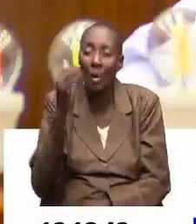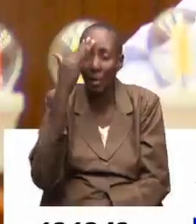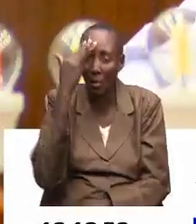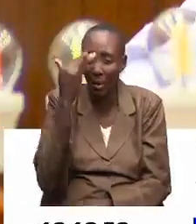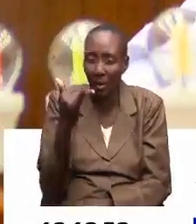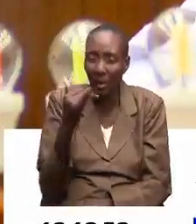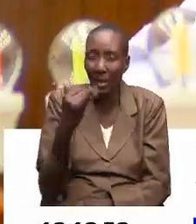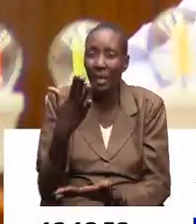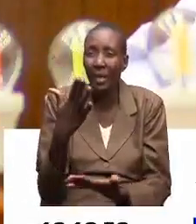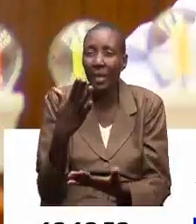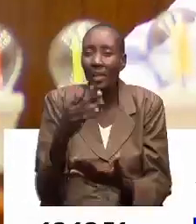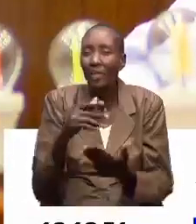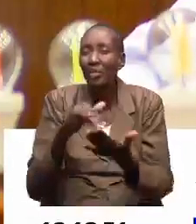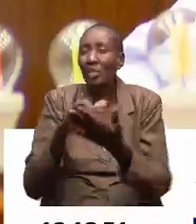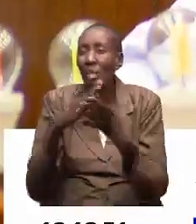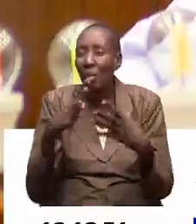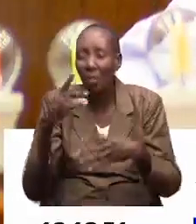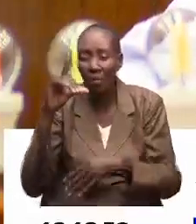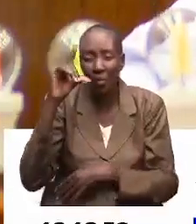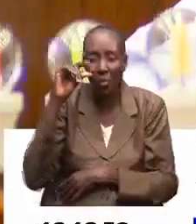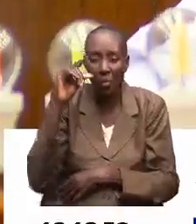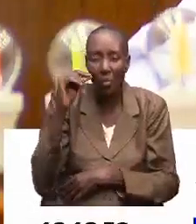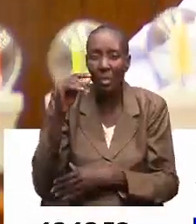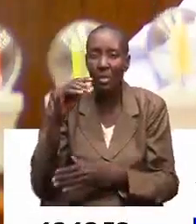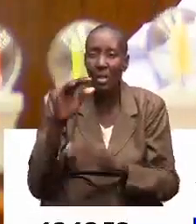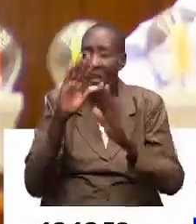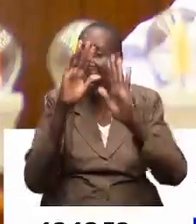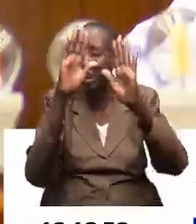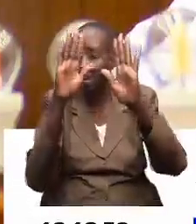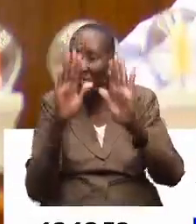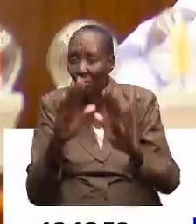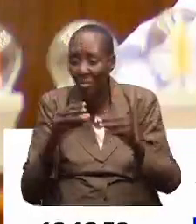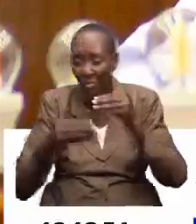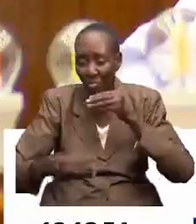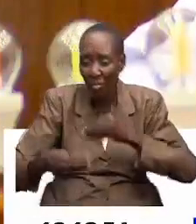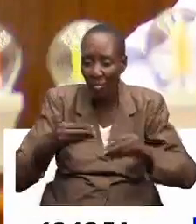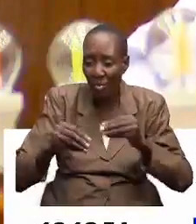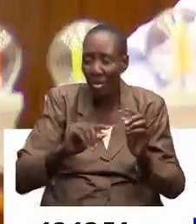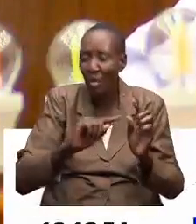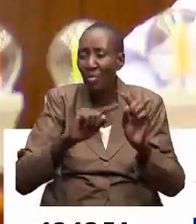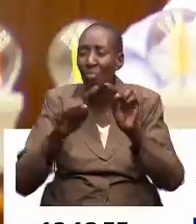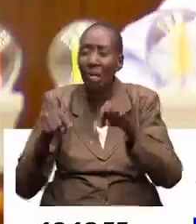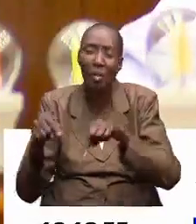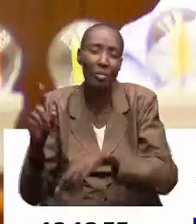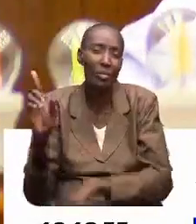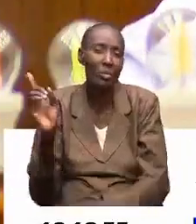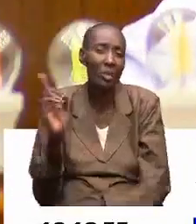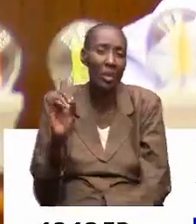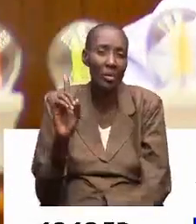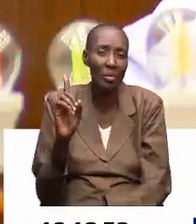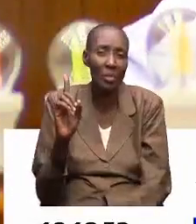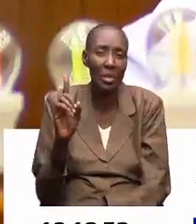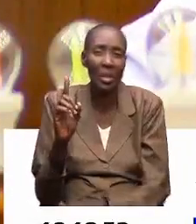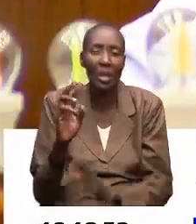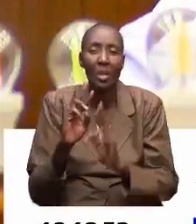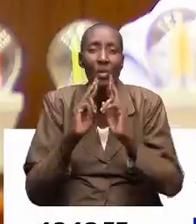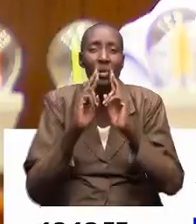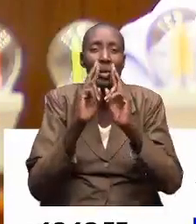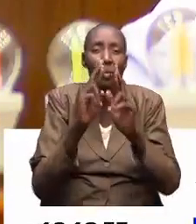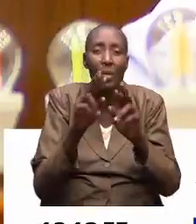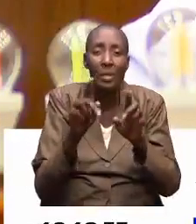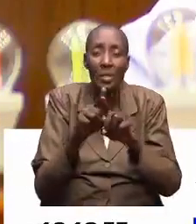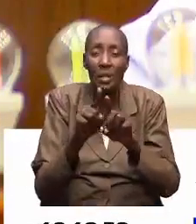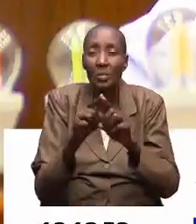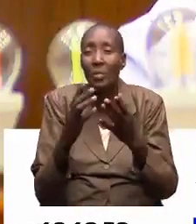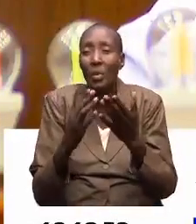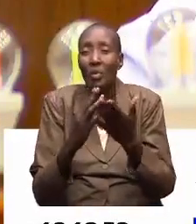somebody all the way from Mombasa, from Kisumu, from Busia to come all the way to Nairobi to report. And also it will also